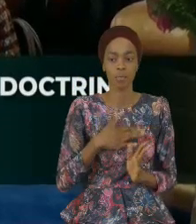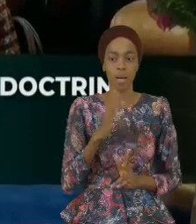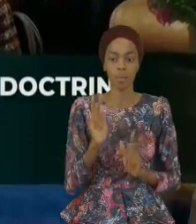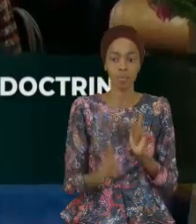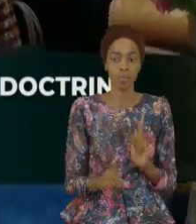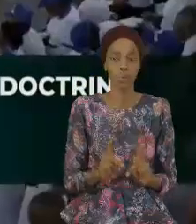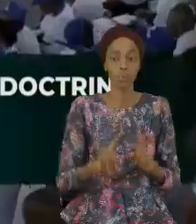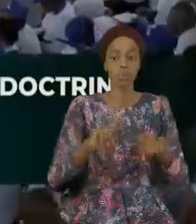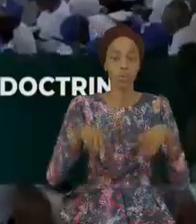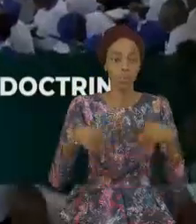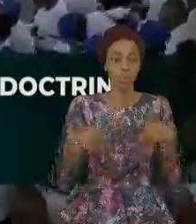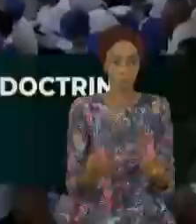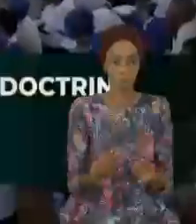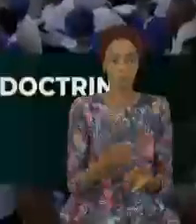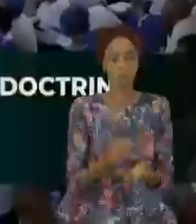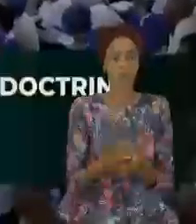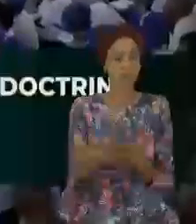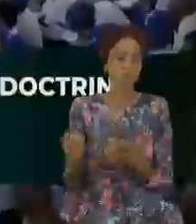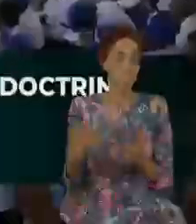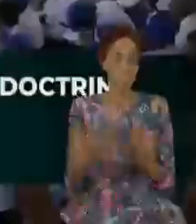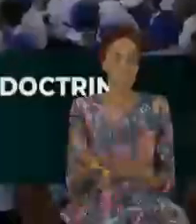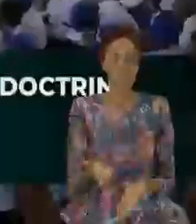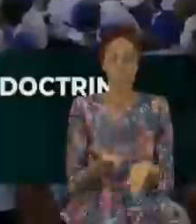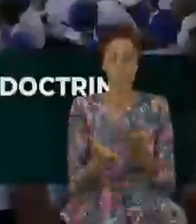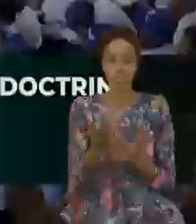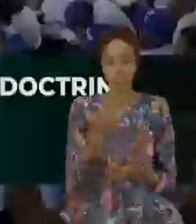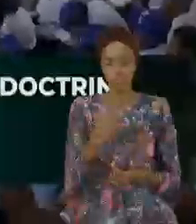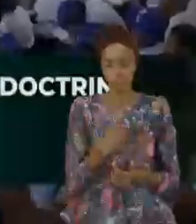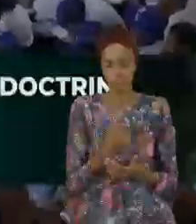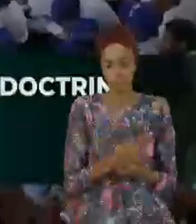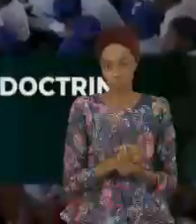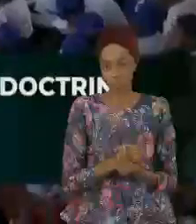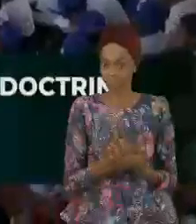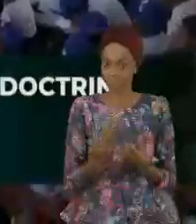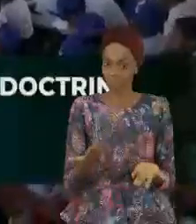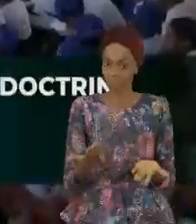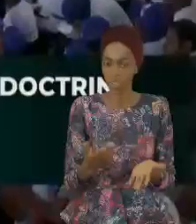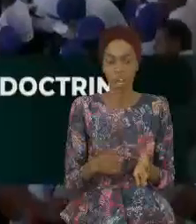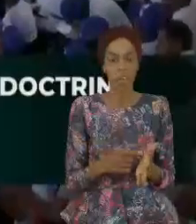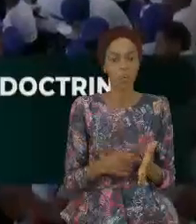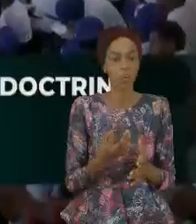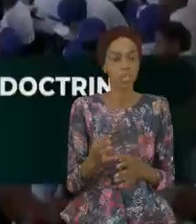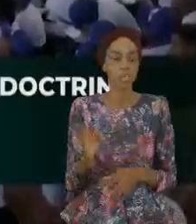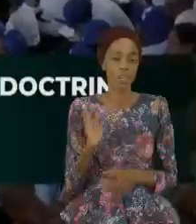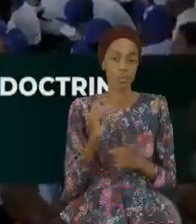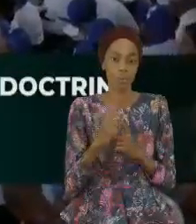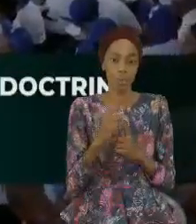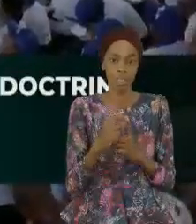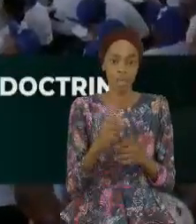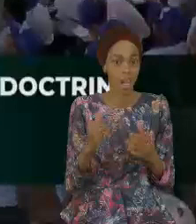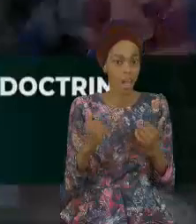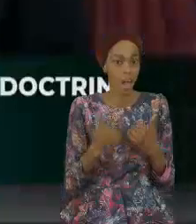my people go, that they may serve me. Once the message